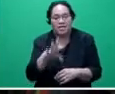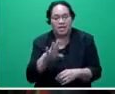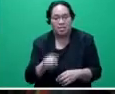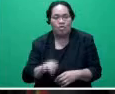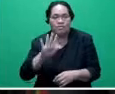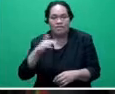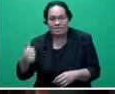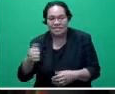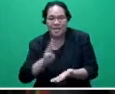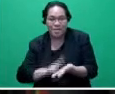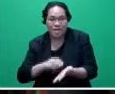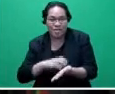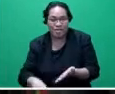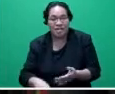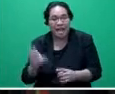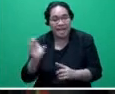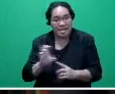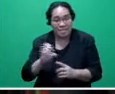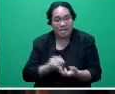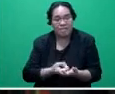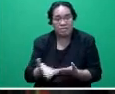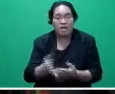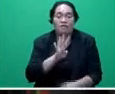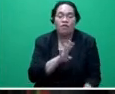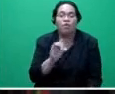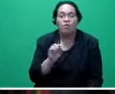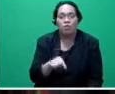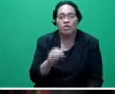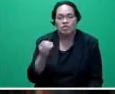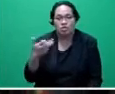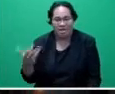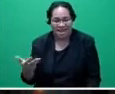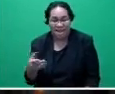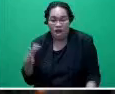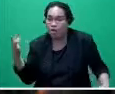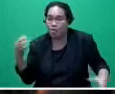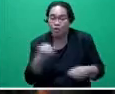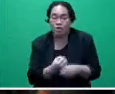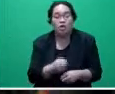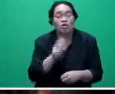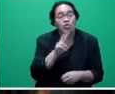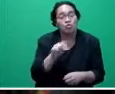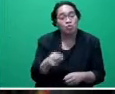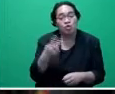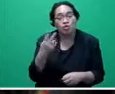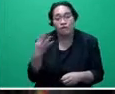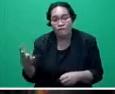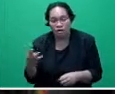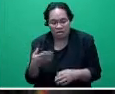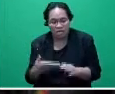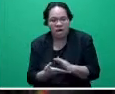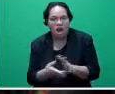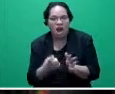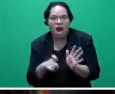10.656 million, with a capital expenditure of 4.09 million. A total of 2.24 is under R.